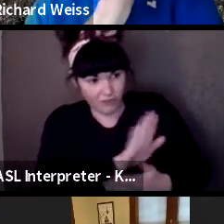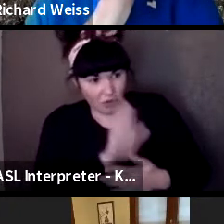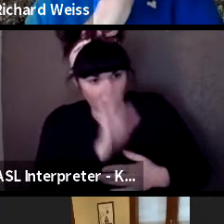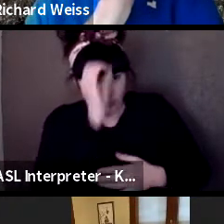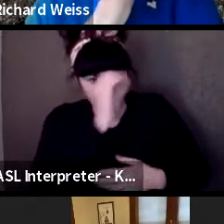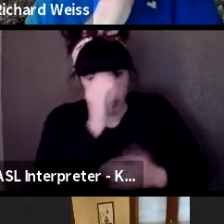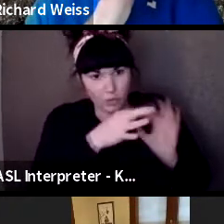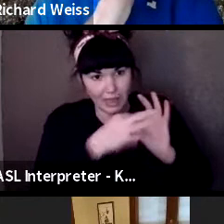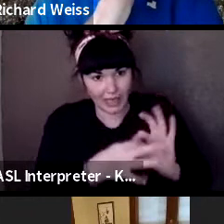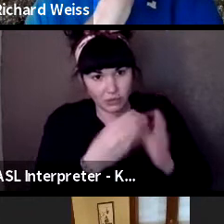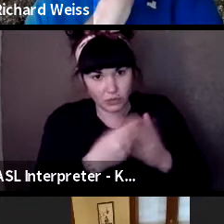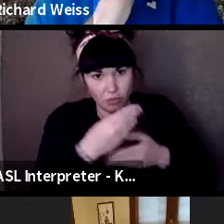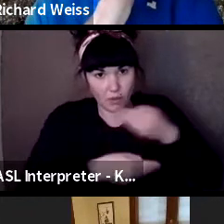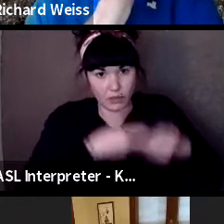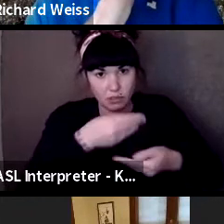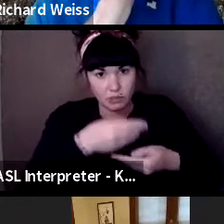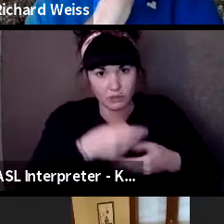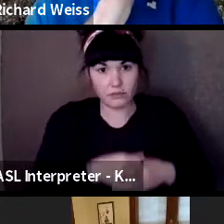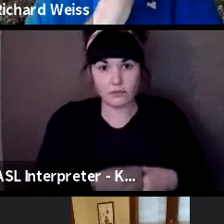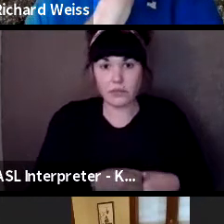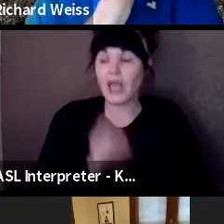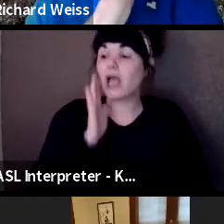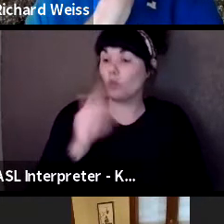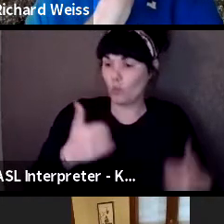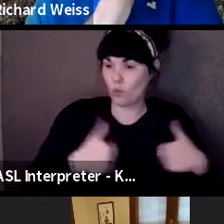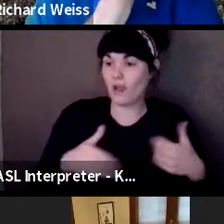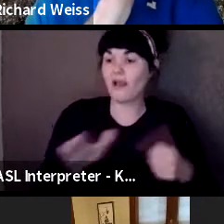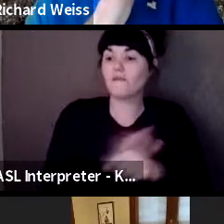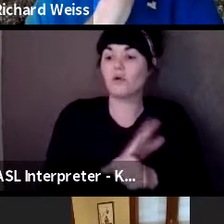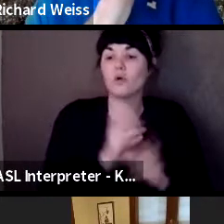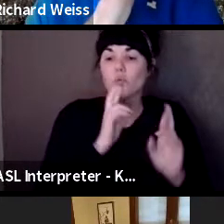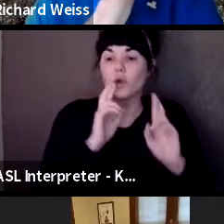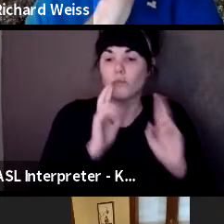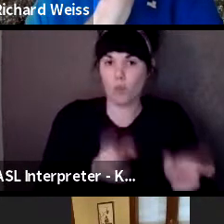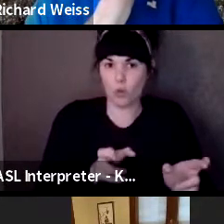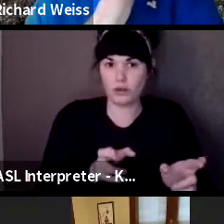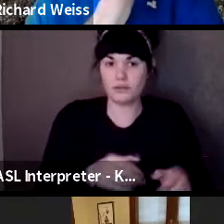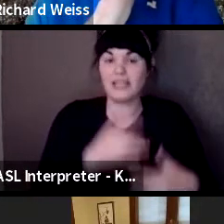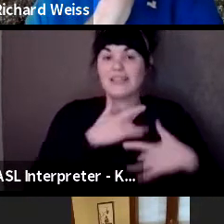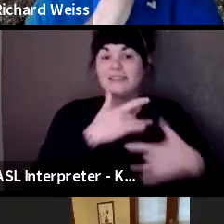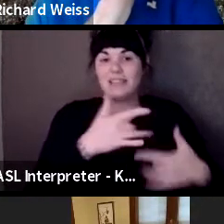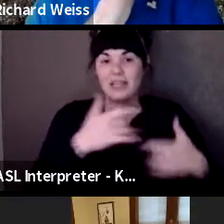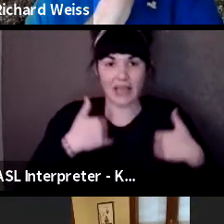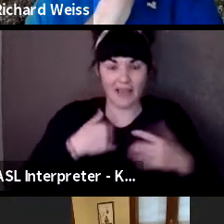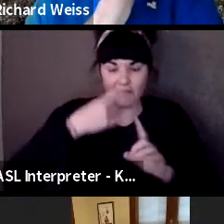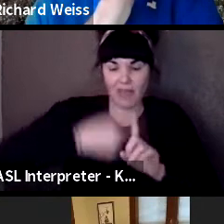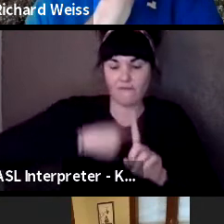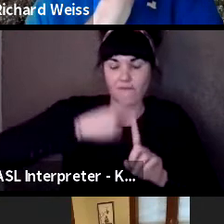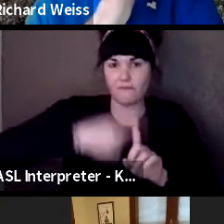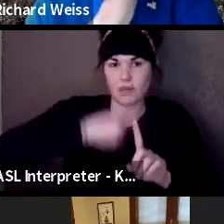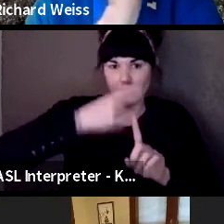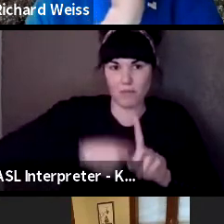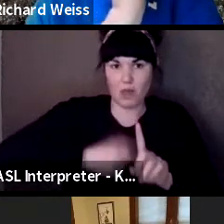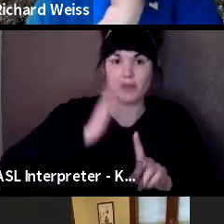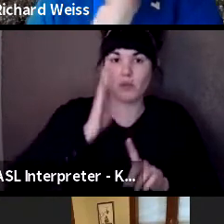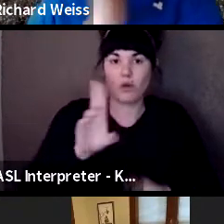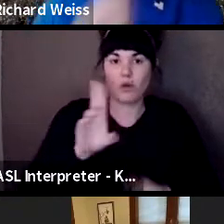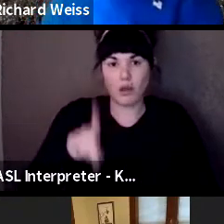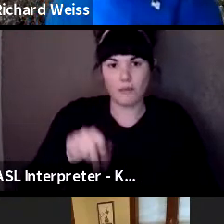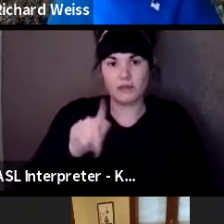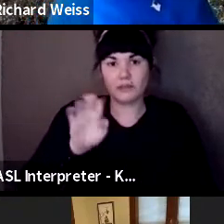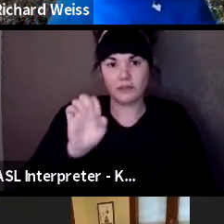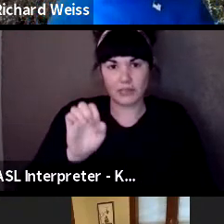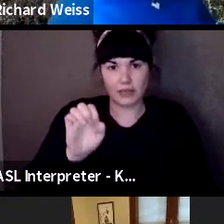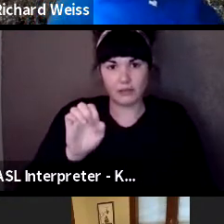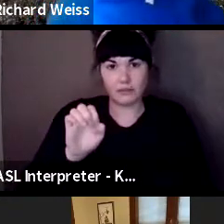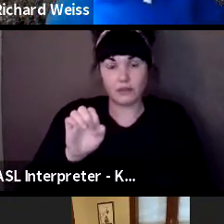I will have a full reporting. I usually do this on a monthly basis. So the month ends tomorrow, and I will do a budget